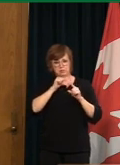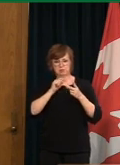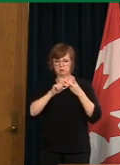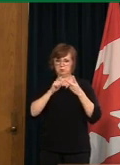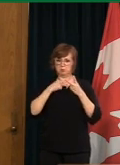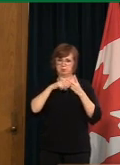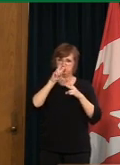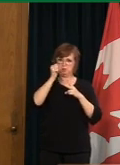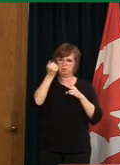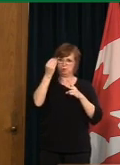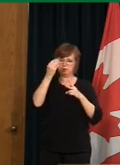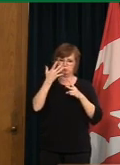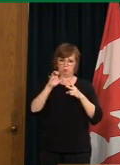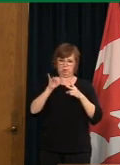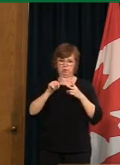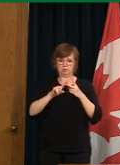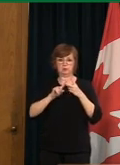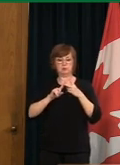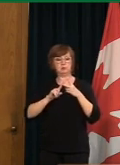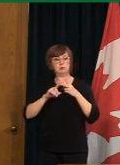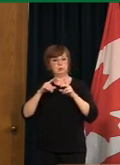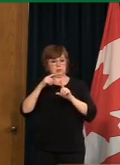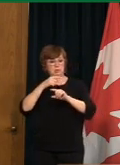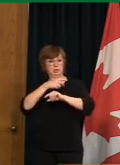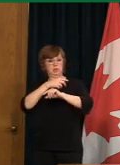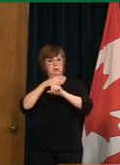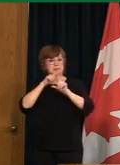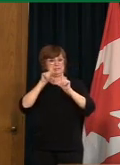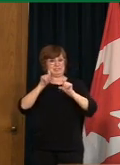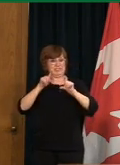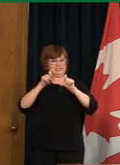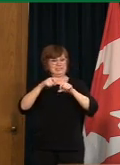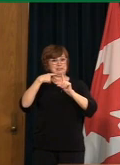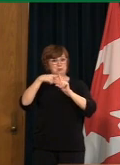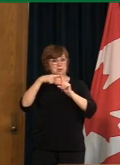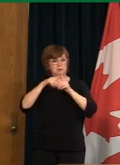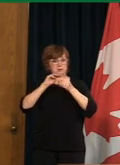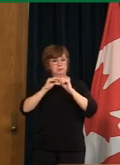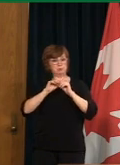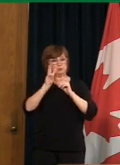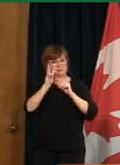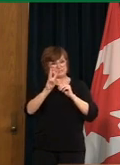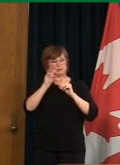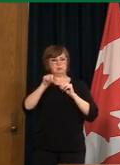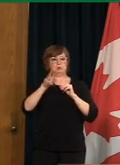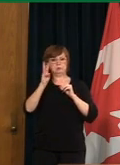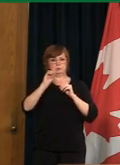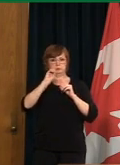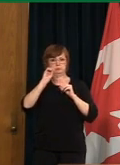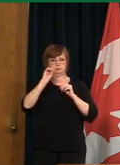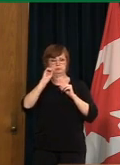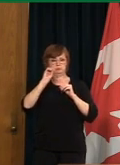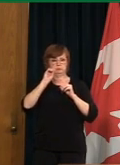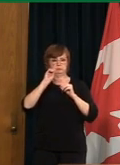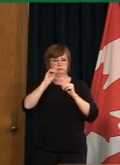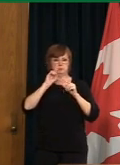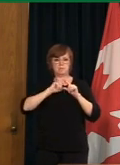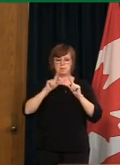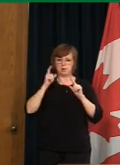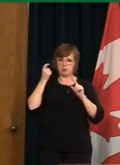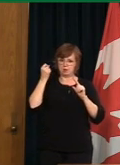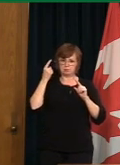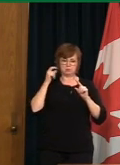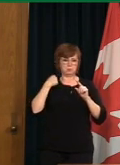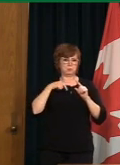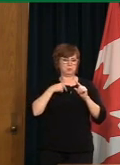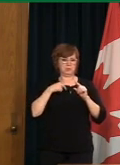province is at 6.6, and again, this is something that we have been watching closely. It has gone down a bit, but overall we do